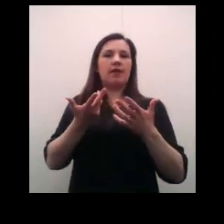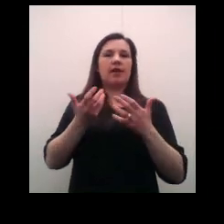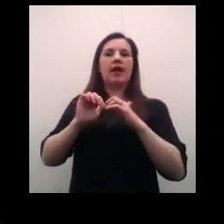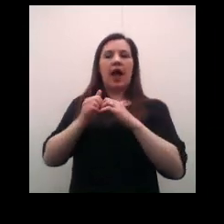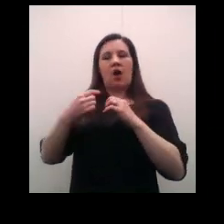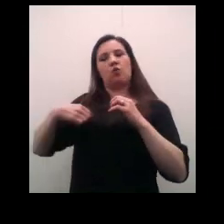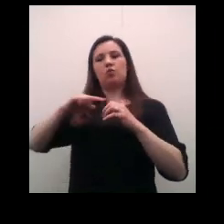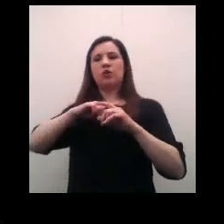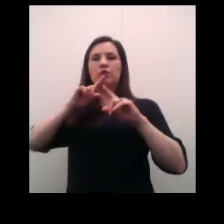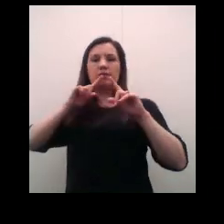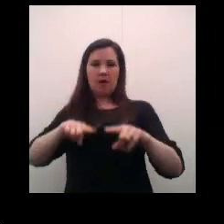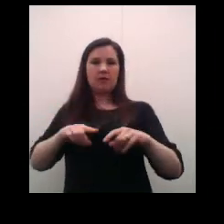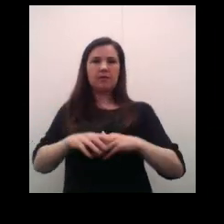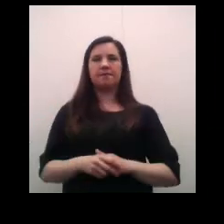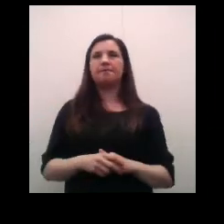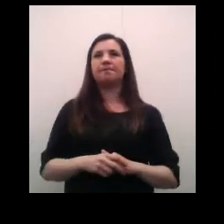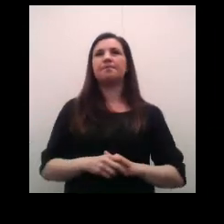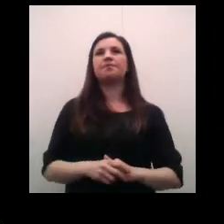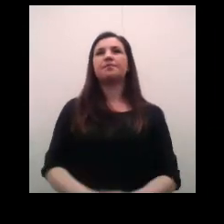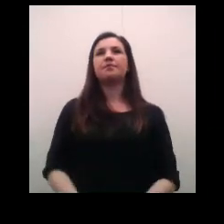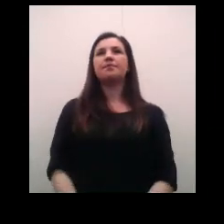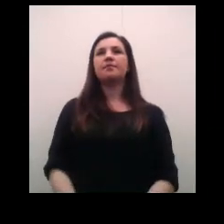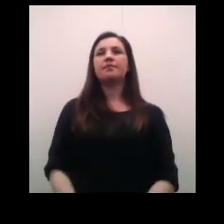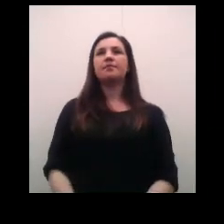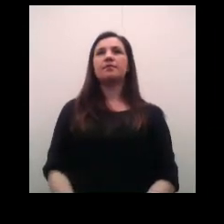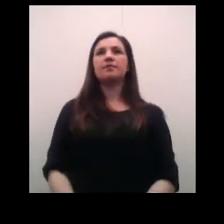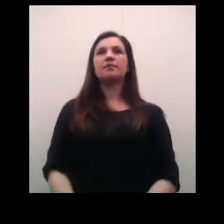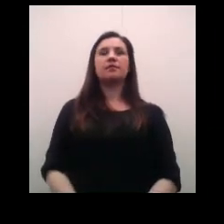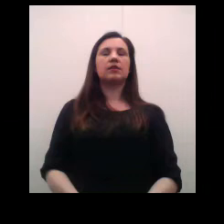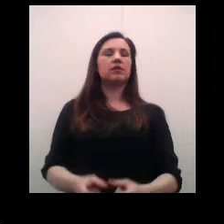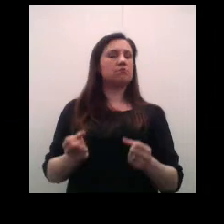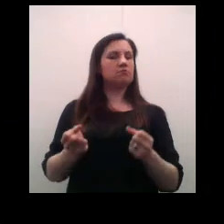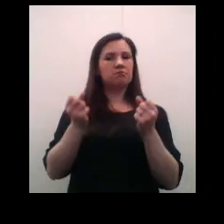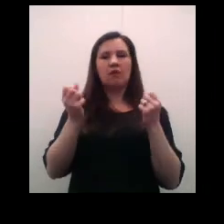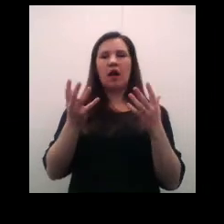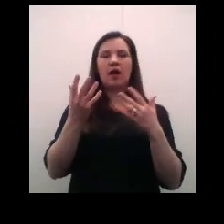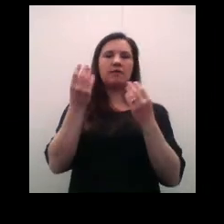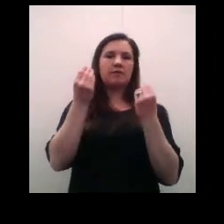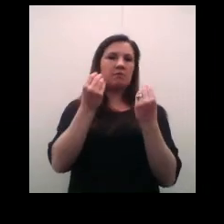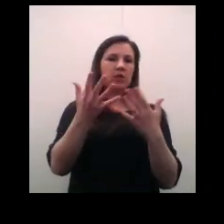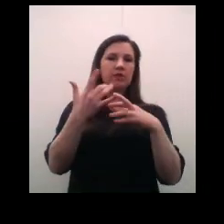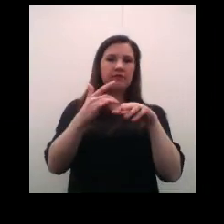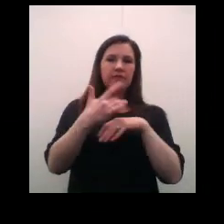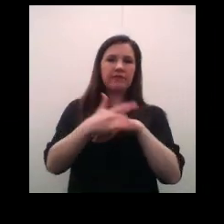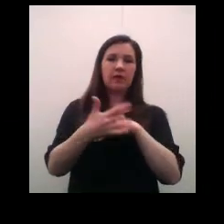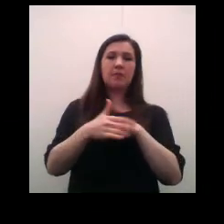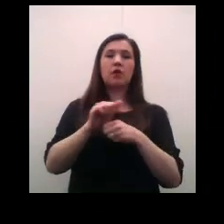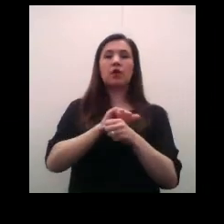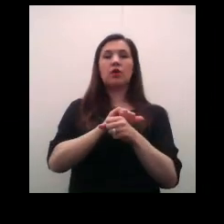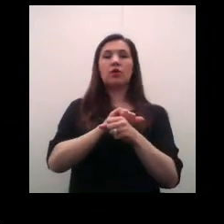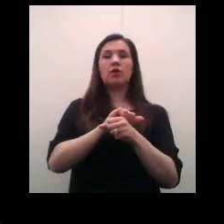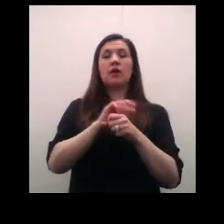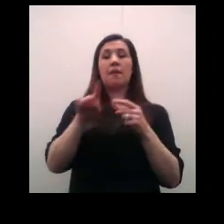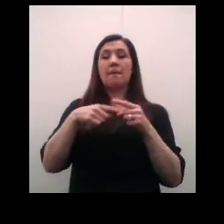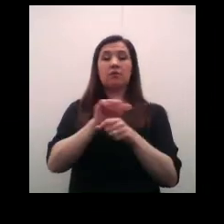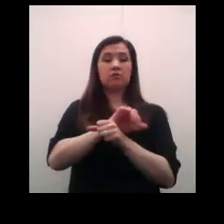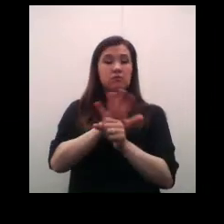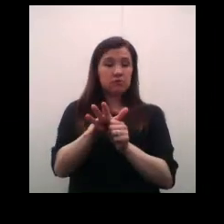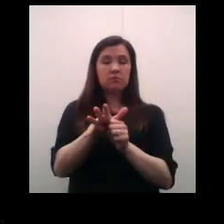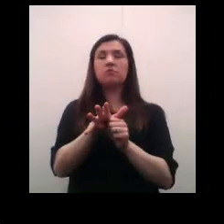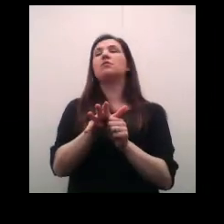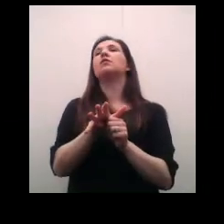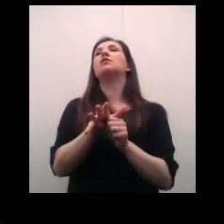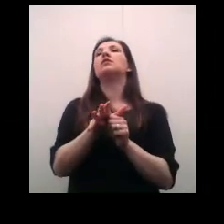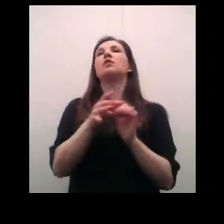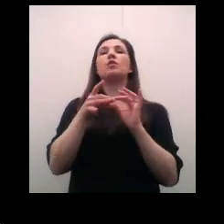we respond. There's all kinds of information at the COVID-19 pandemic with regards to